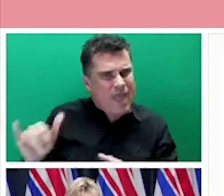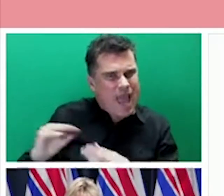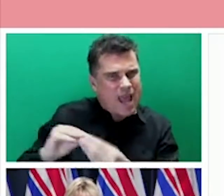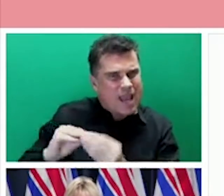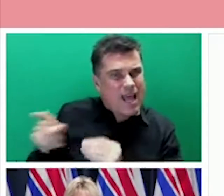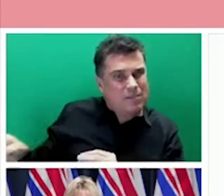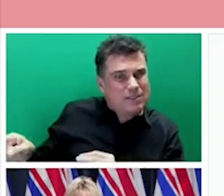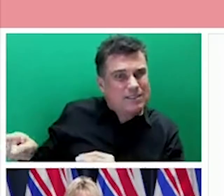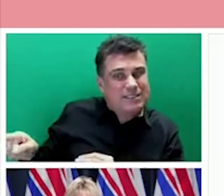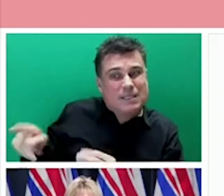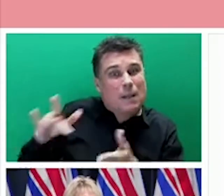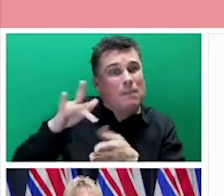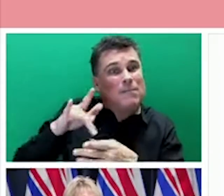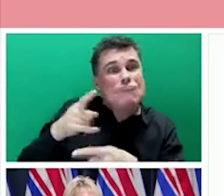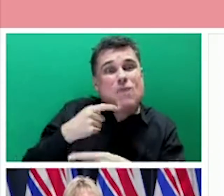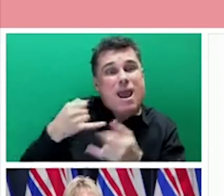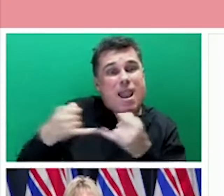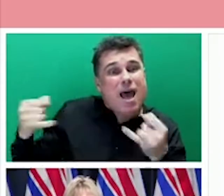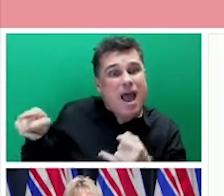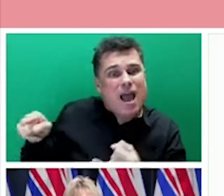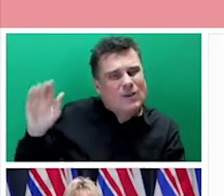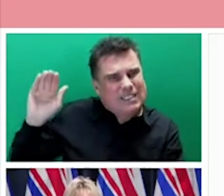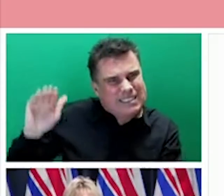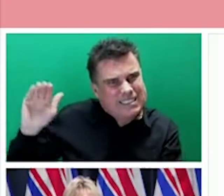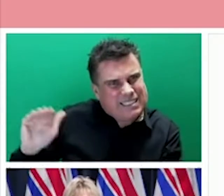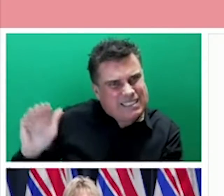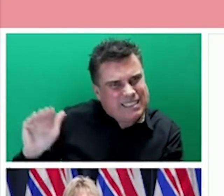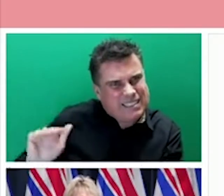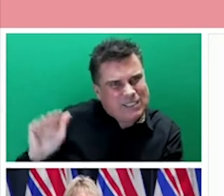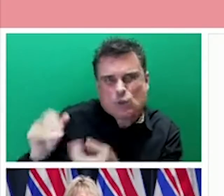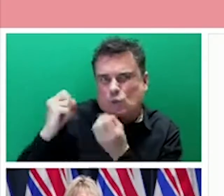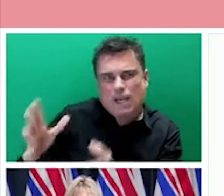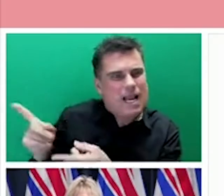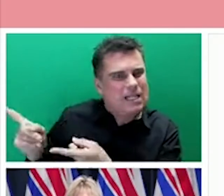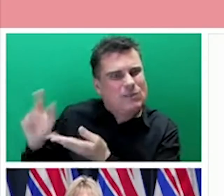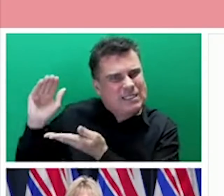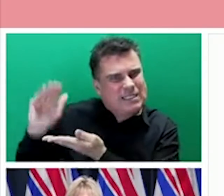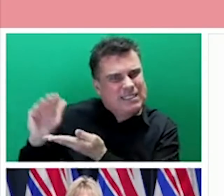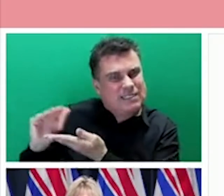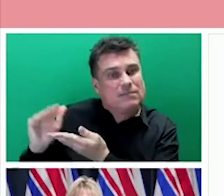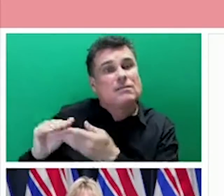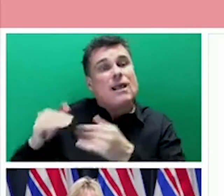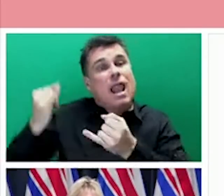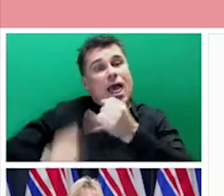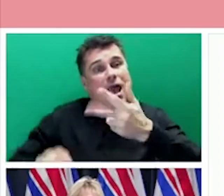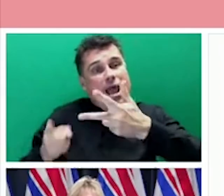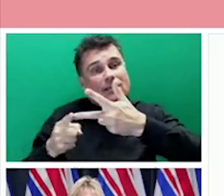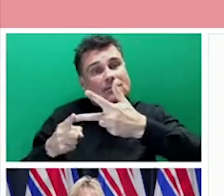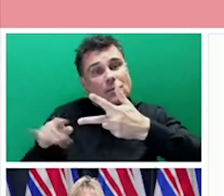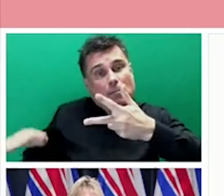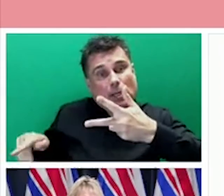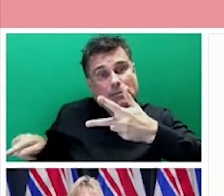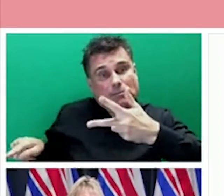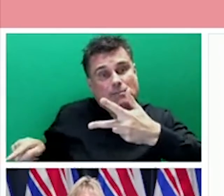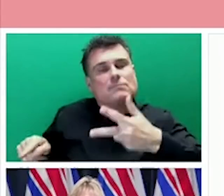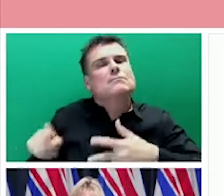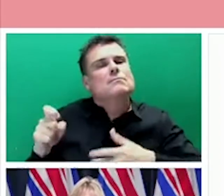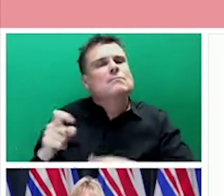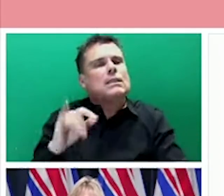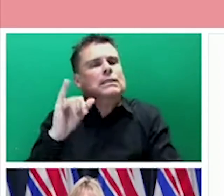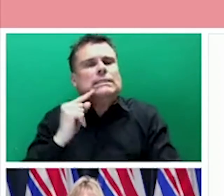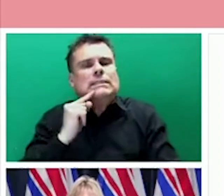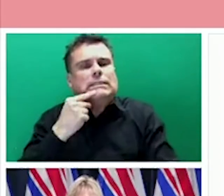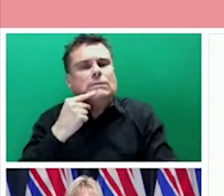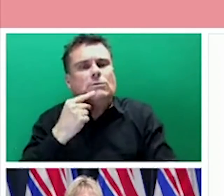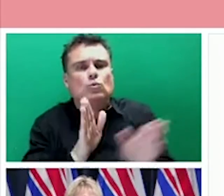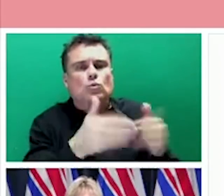is ICU and critical care. And that, again, is a very important measure. What this tells us is that the